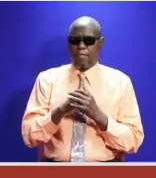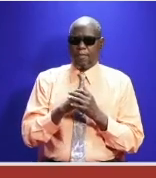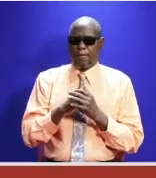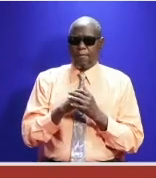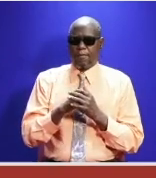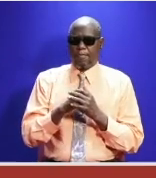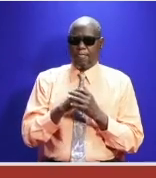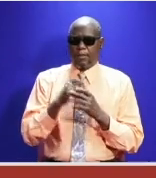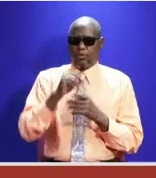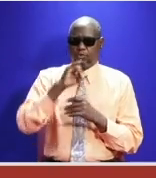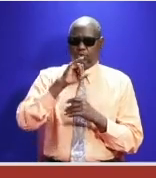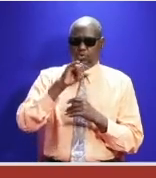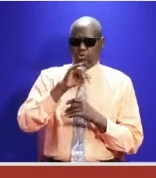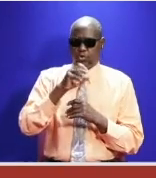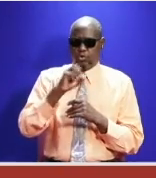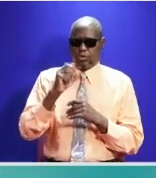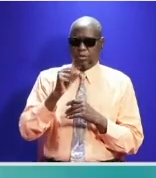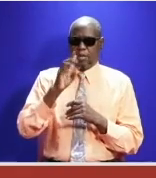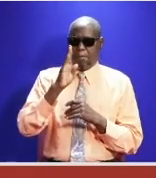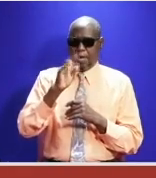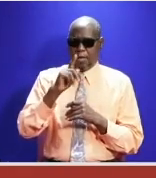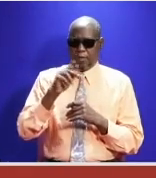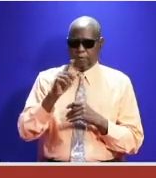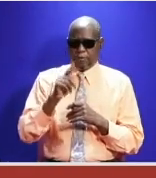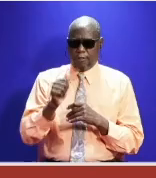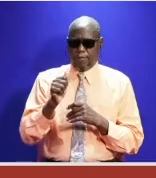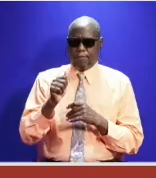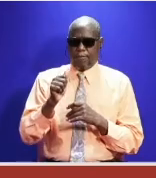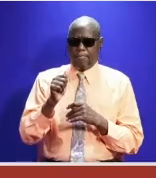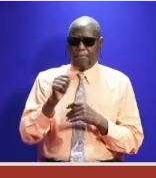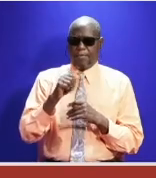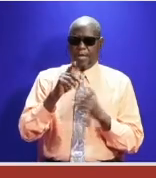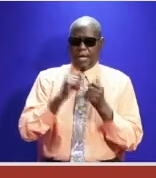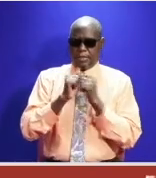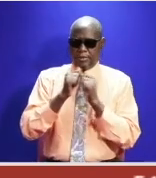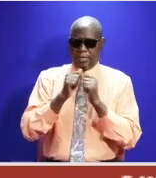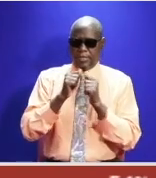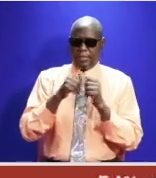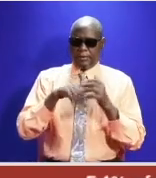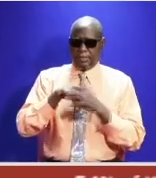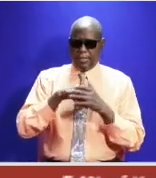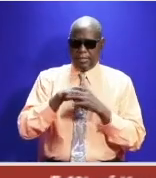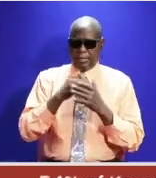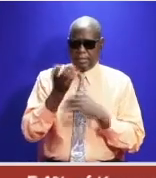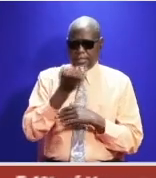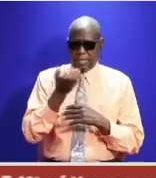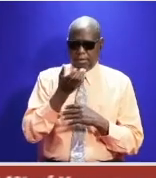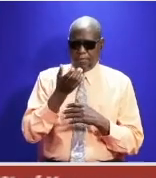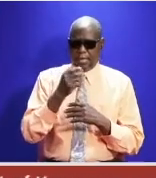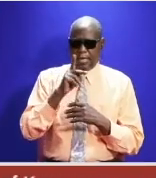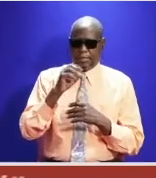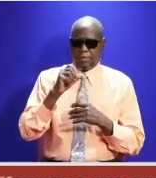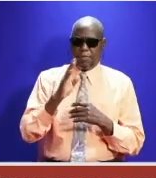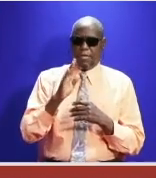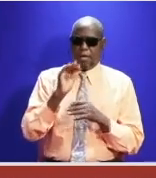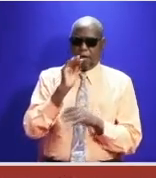of Josh Baraza. Speaking during a training session at the Kasarani Stadium, the KCB head coach asked his charges